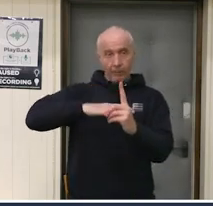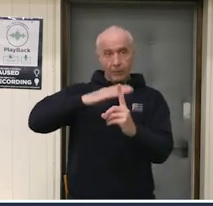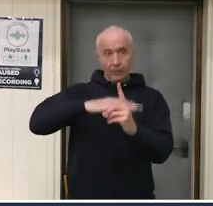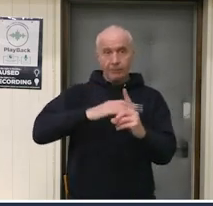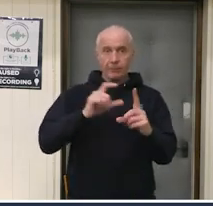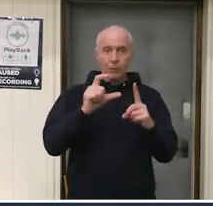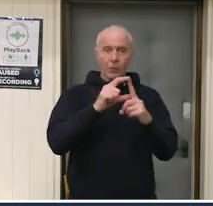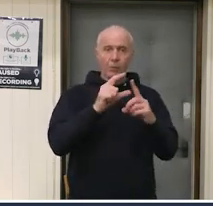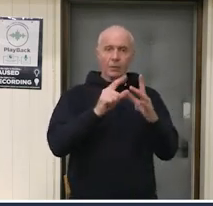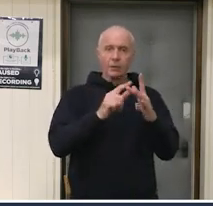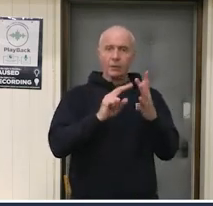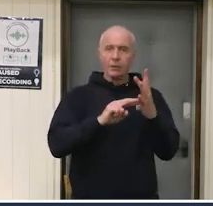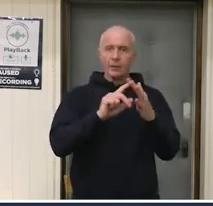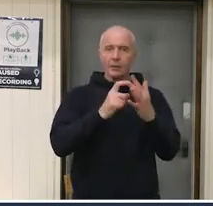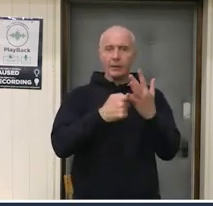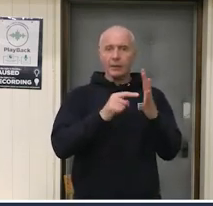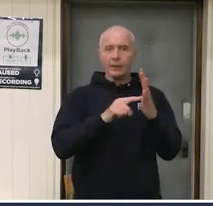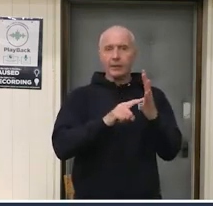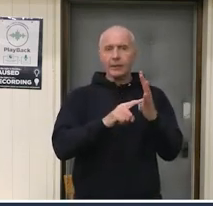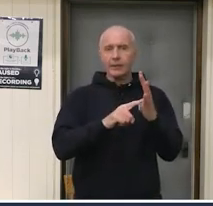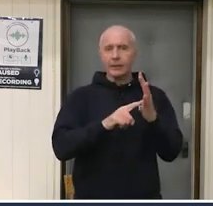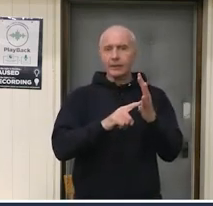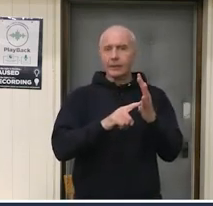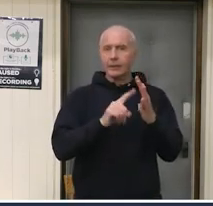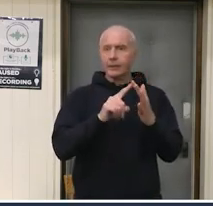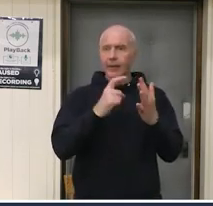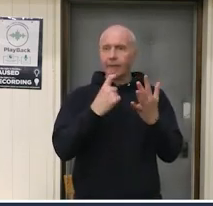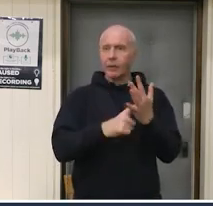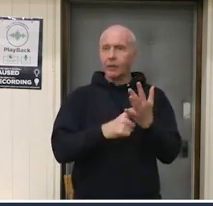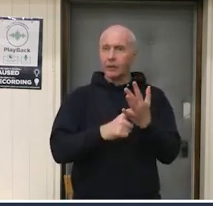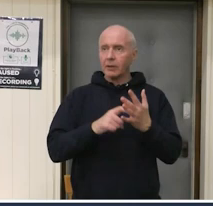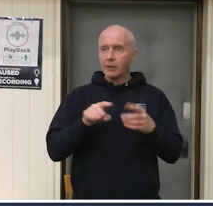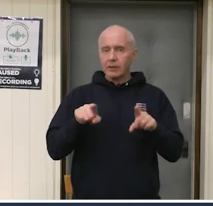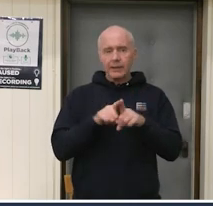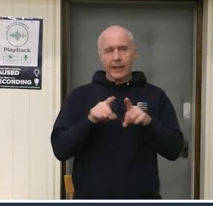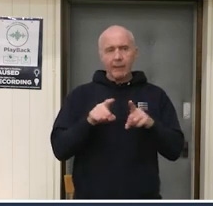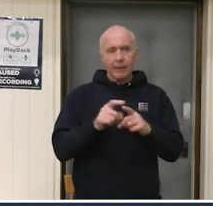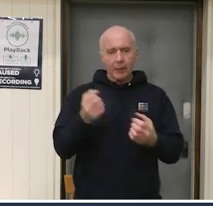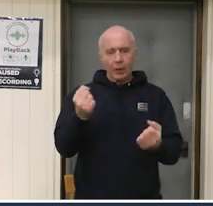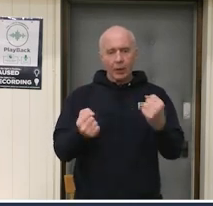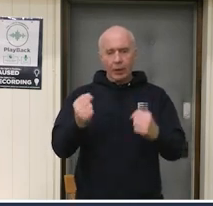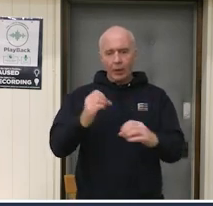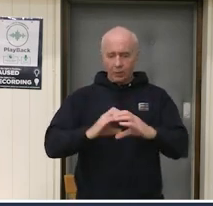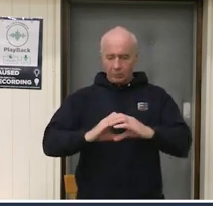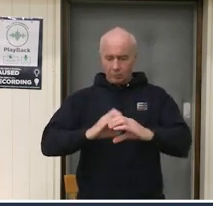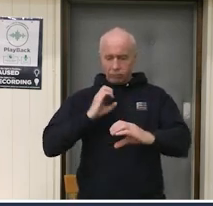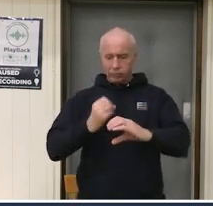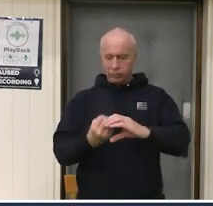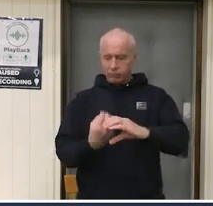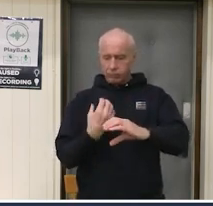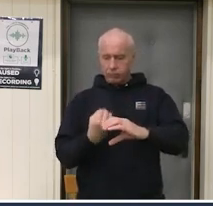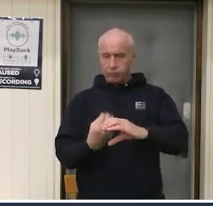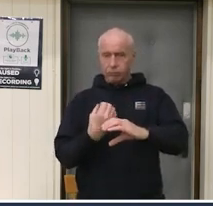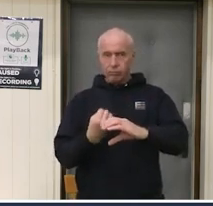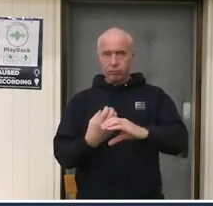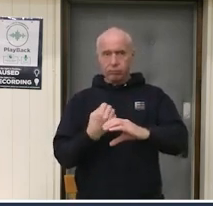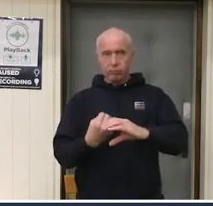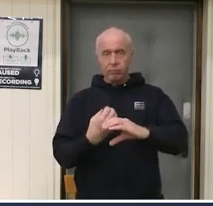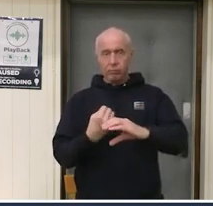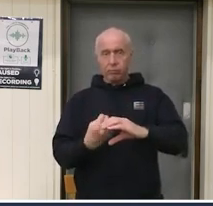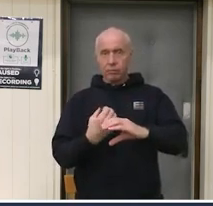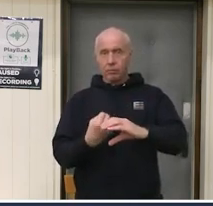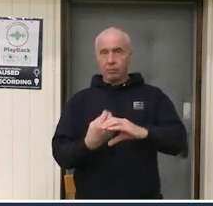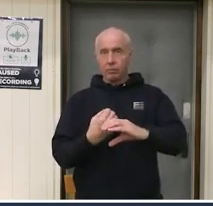diverter. The diverter is basically the exhaust pipe of the tokamak.